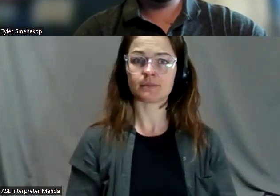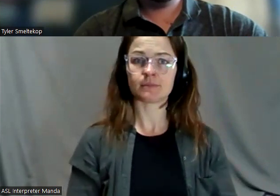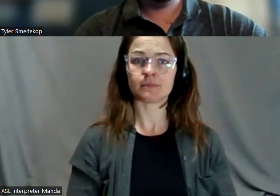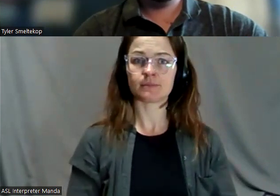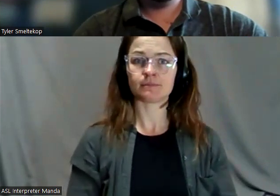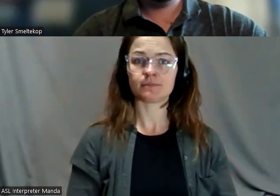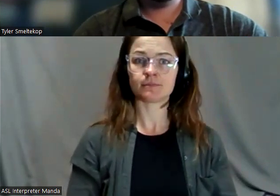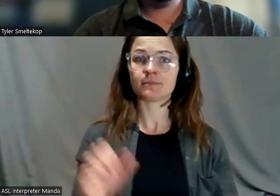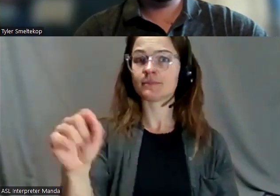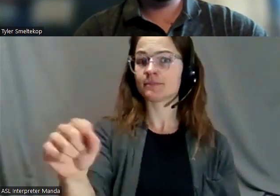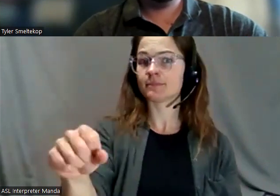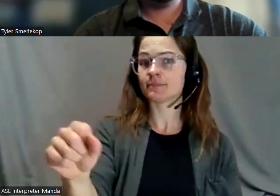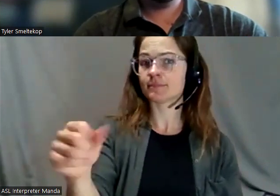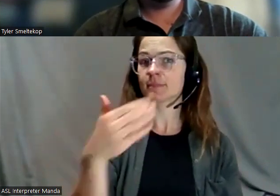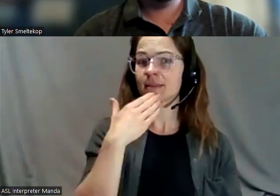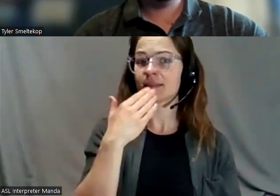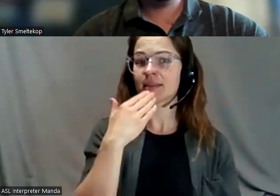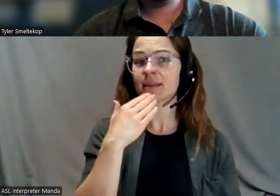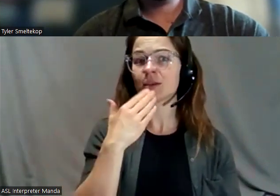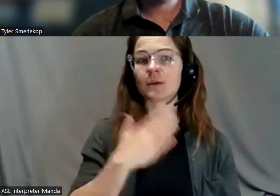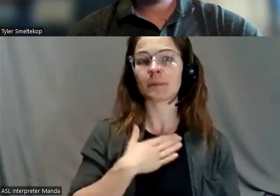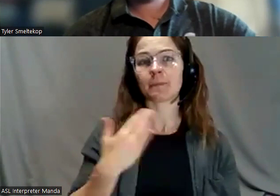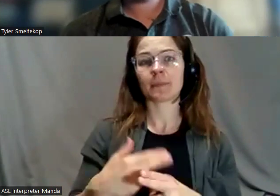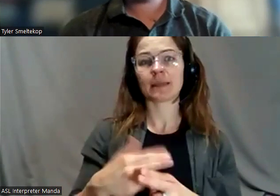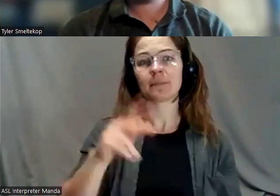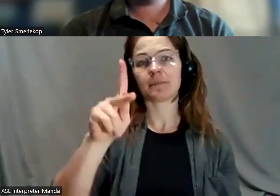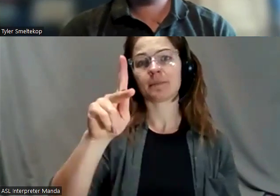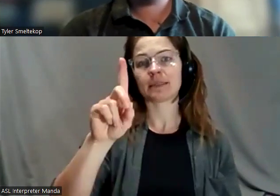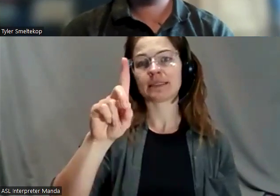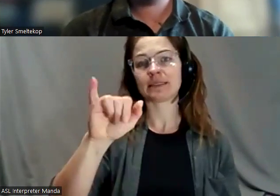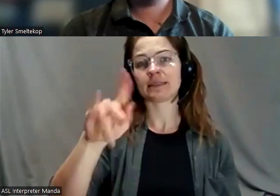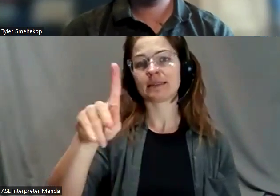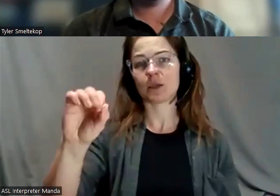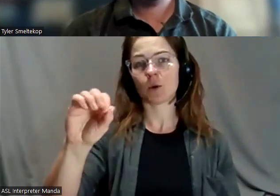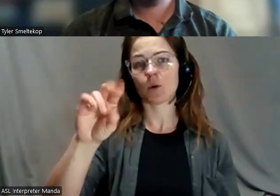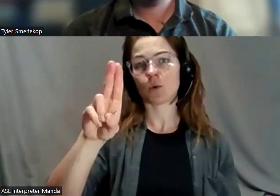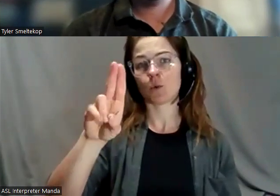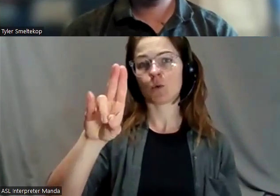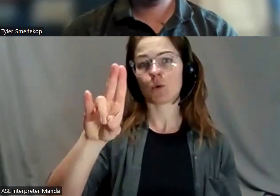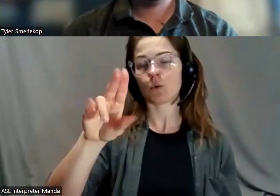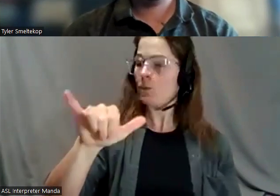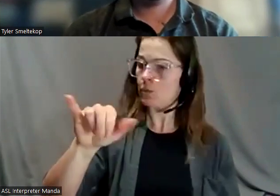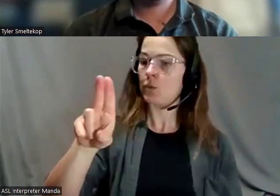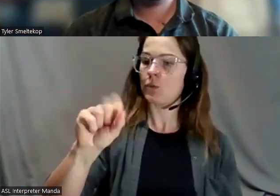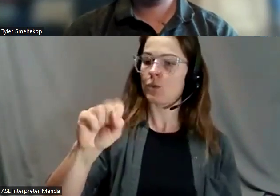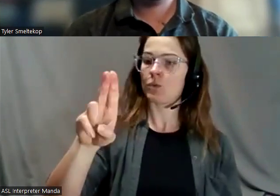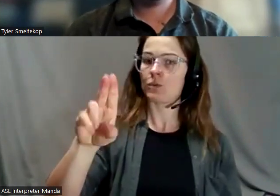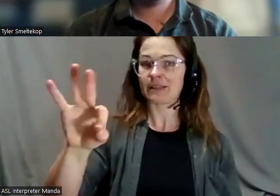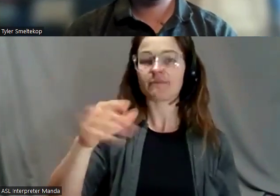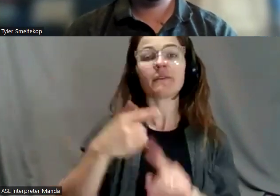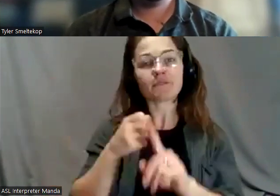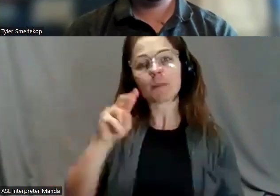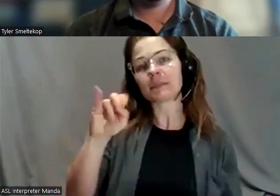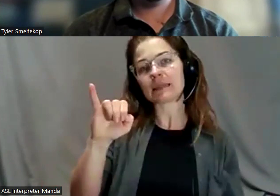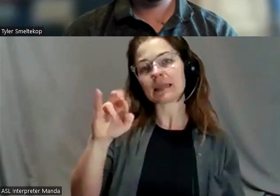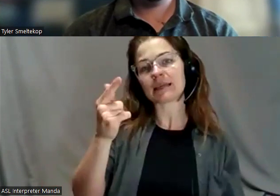Yeah, thank you, Chair. My name is Diko Yusuf. I'm from Nigeria, Kaduna State,